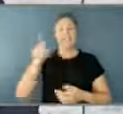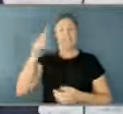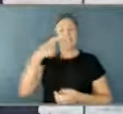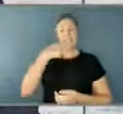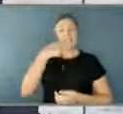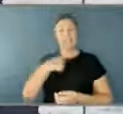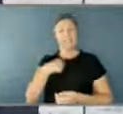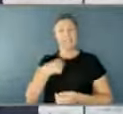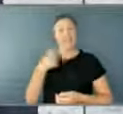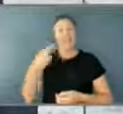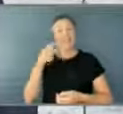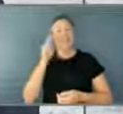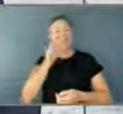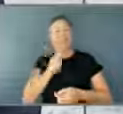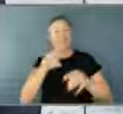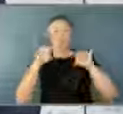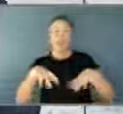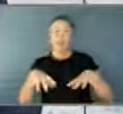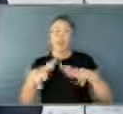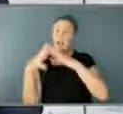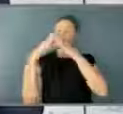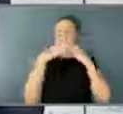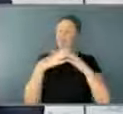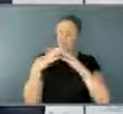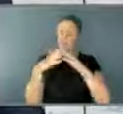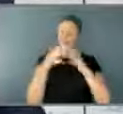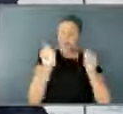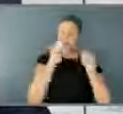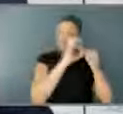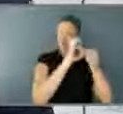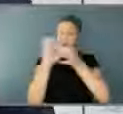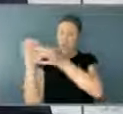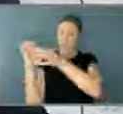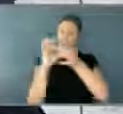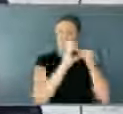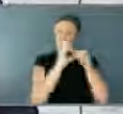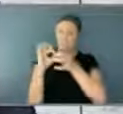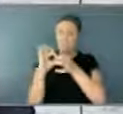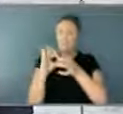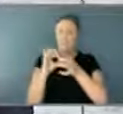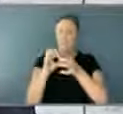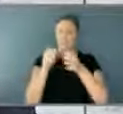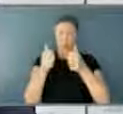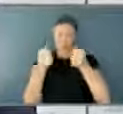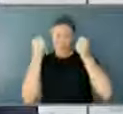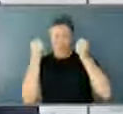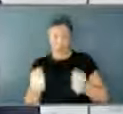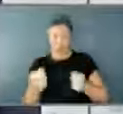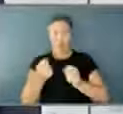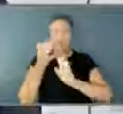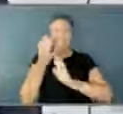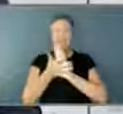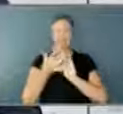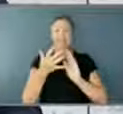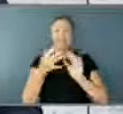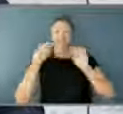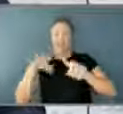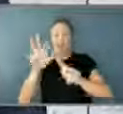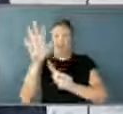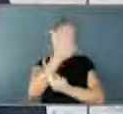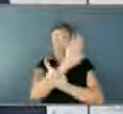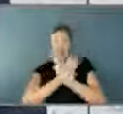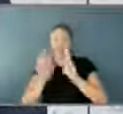the Australia-US relationship as providing the anchor for peace and security in our region, and that is true.